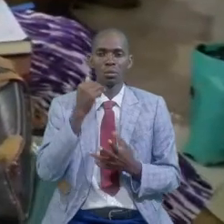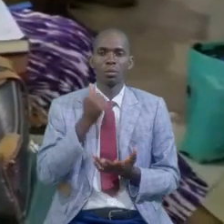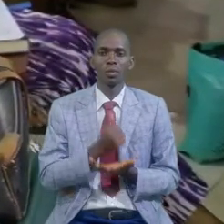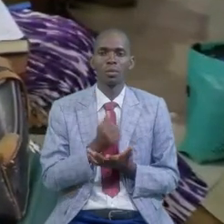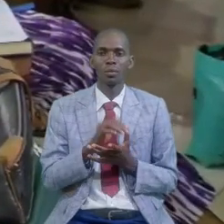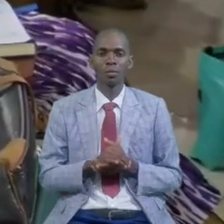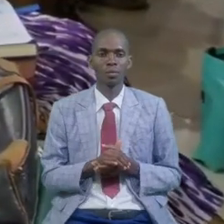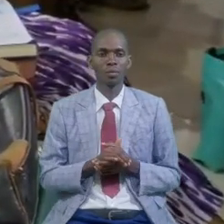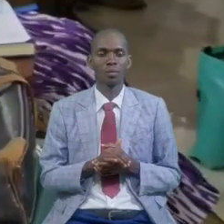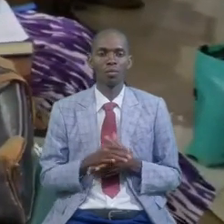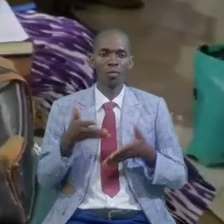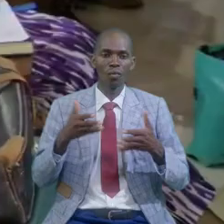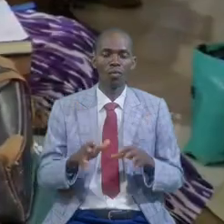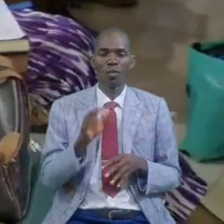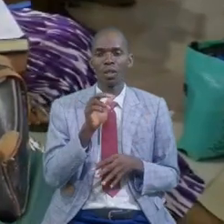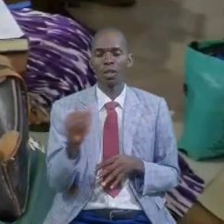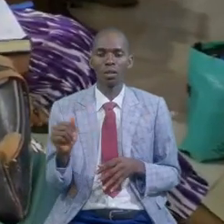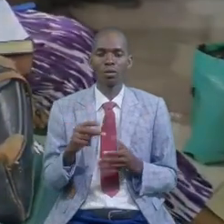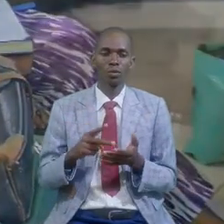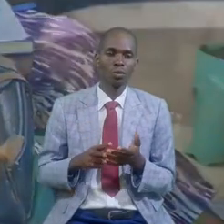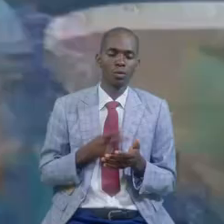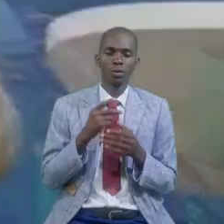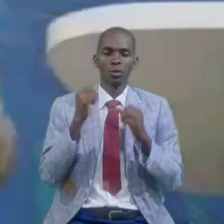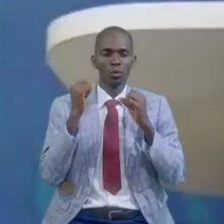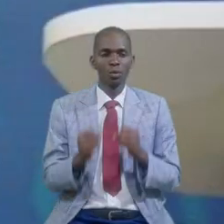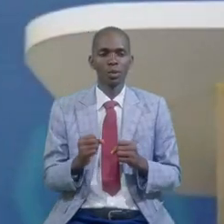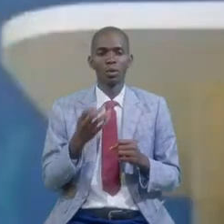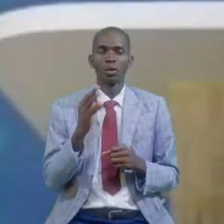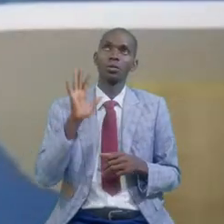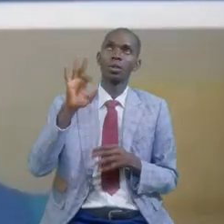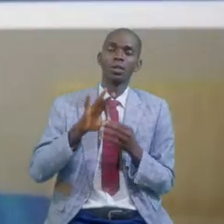Let a double portion of thy spirit be upon me.